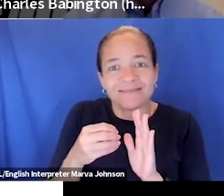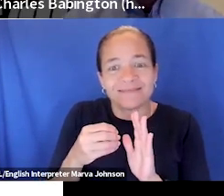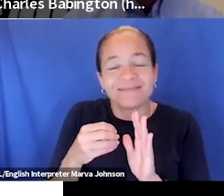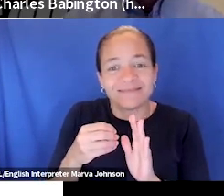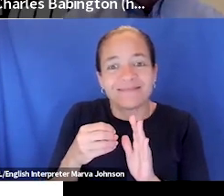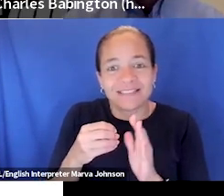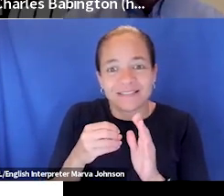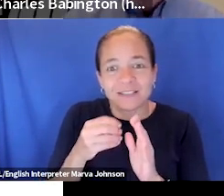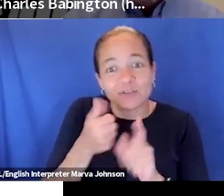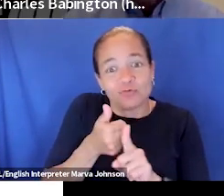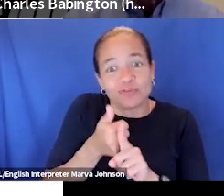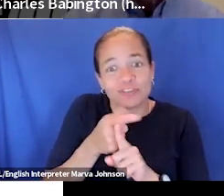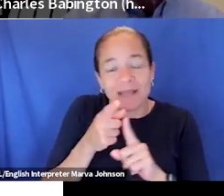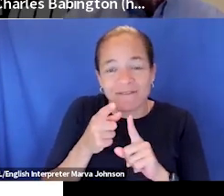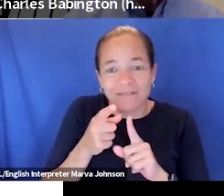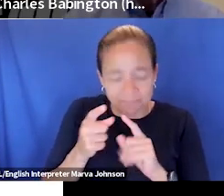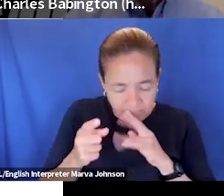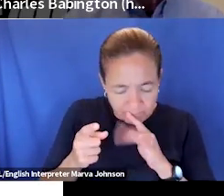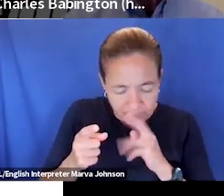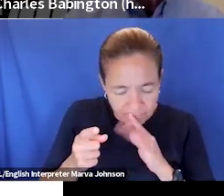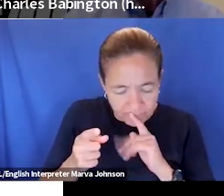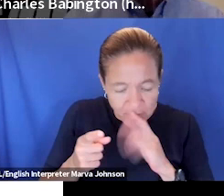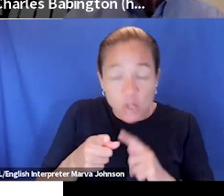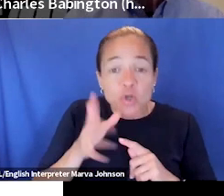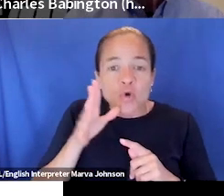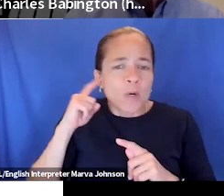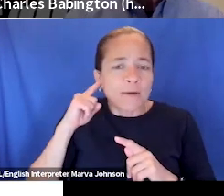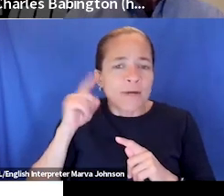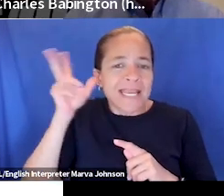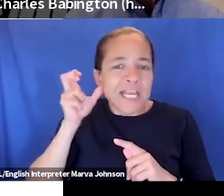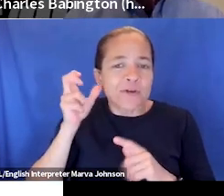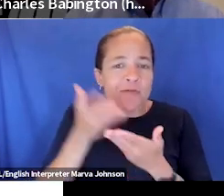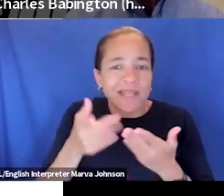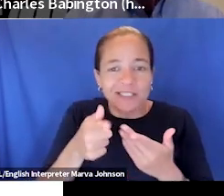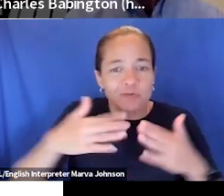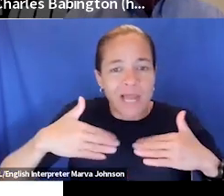loud. You'll hear things that you didn't see. You'll catch mistakes.